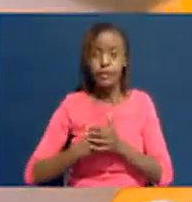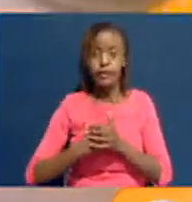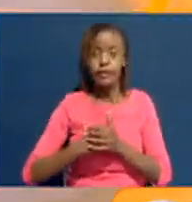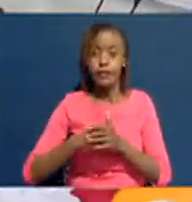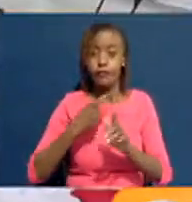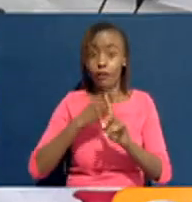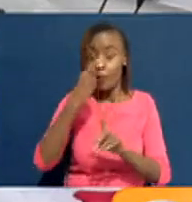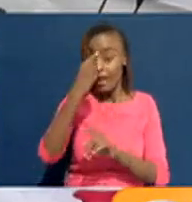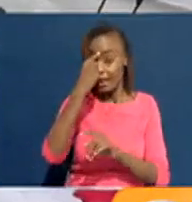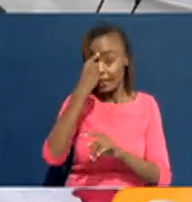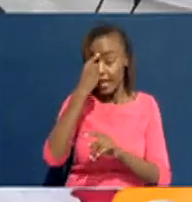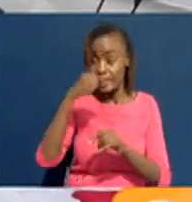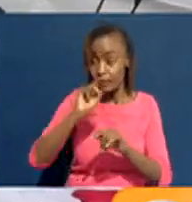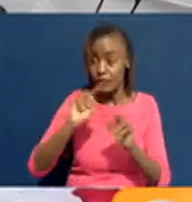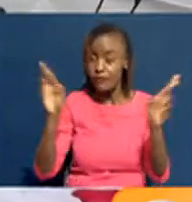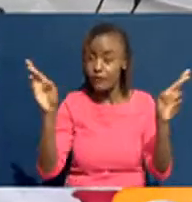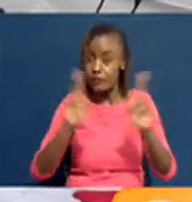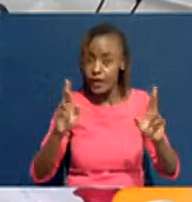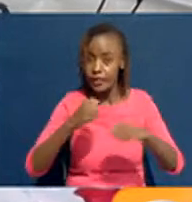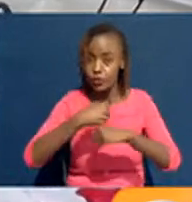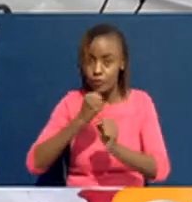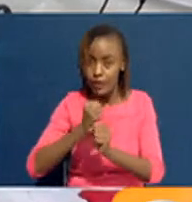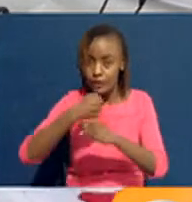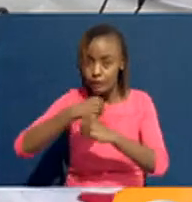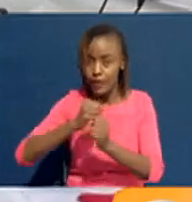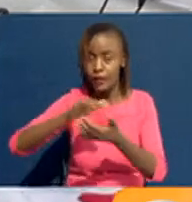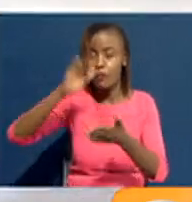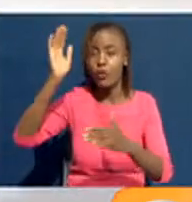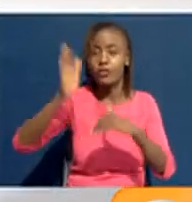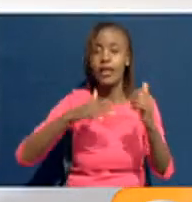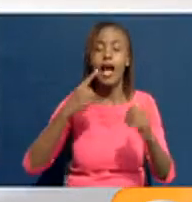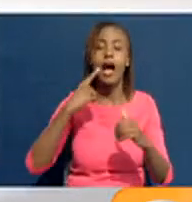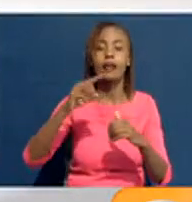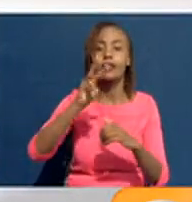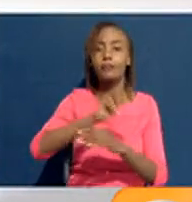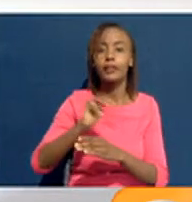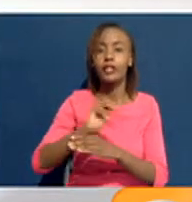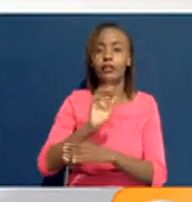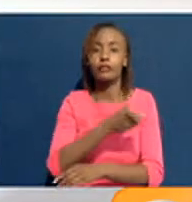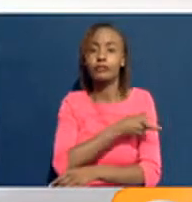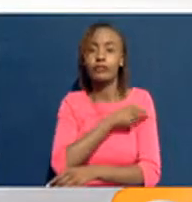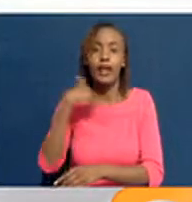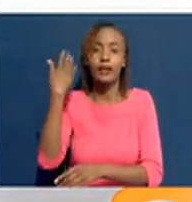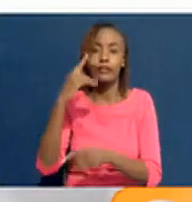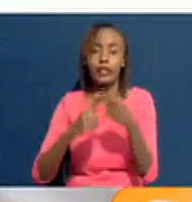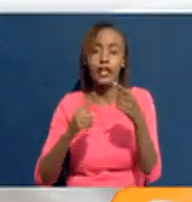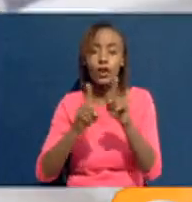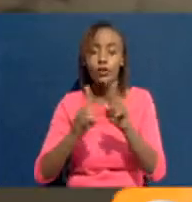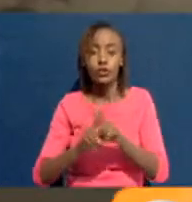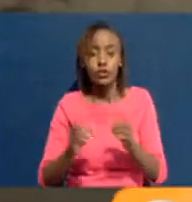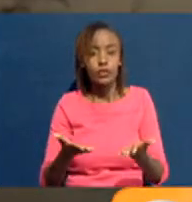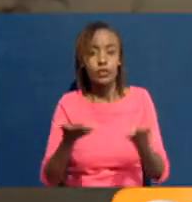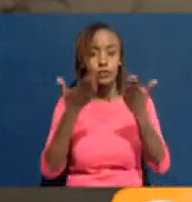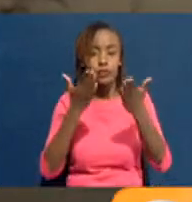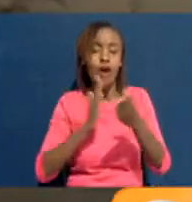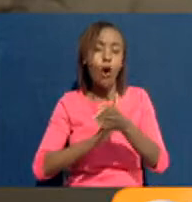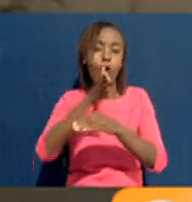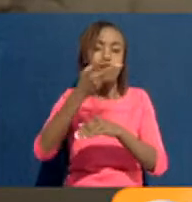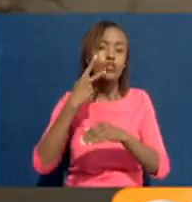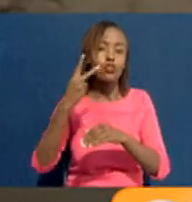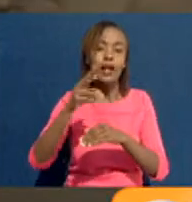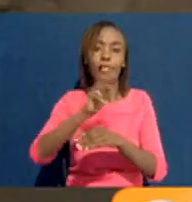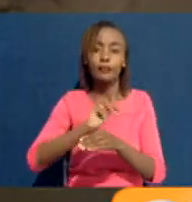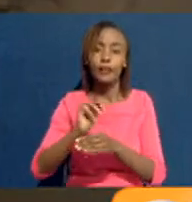of India, is already lined up to make more than 100 million doses a year and plans to escalate up to 200 million